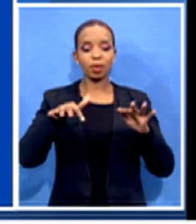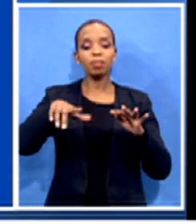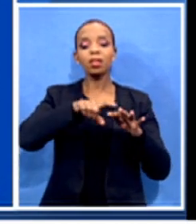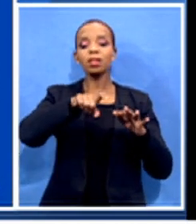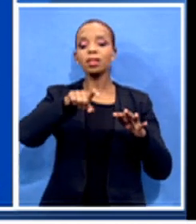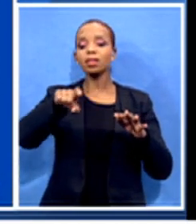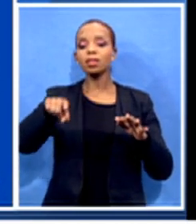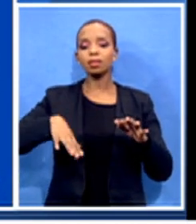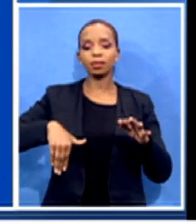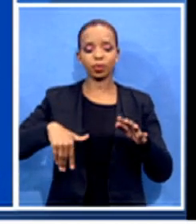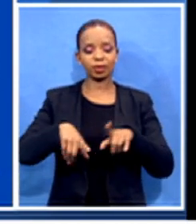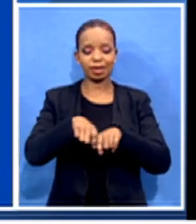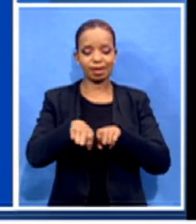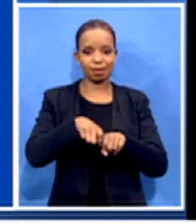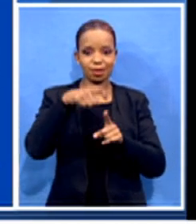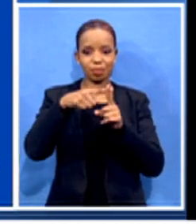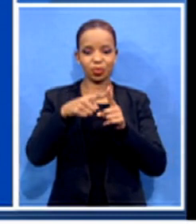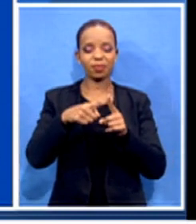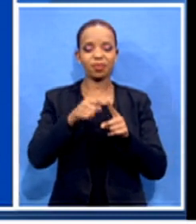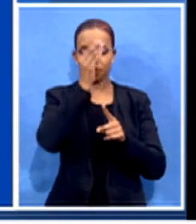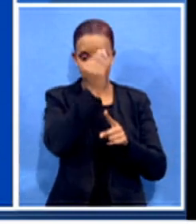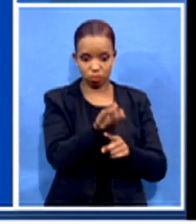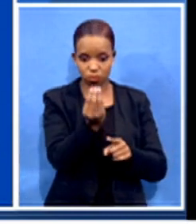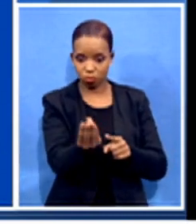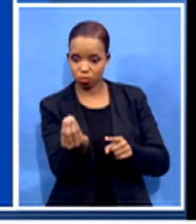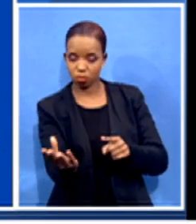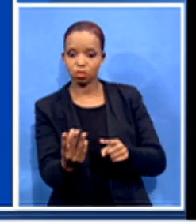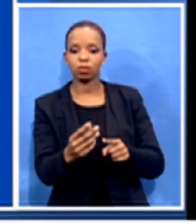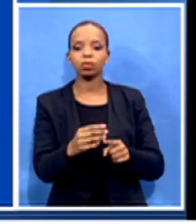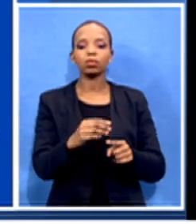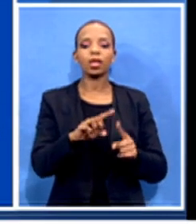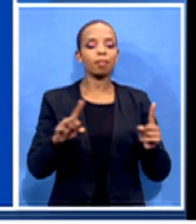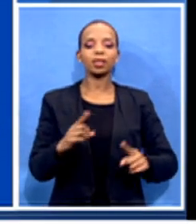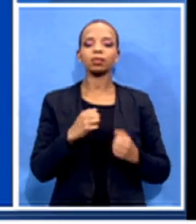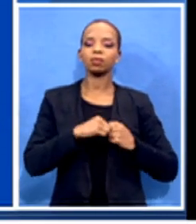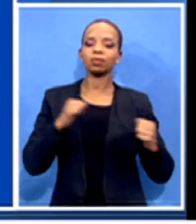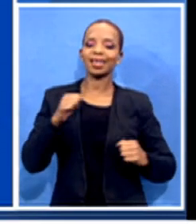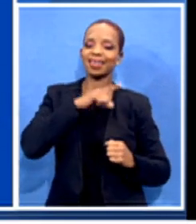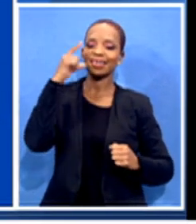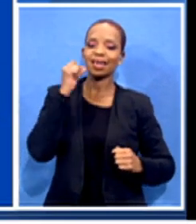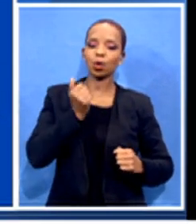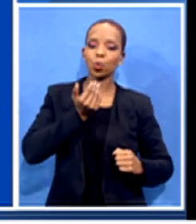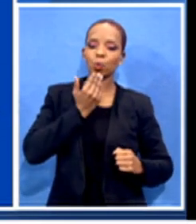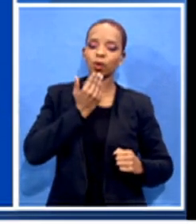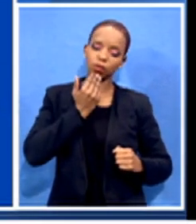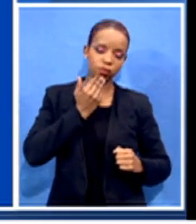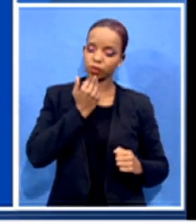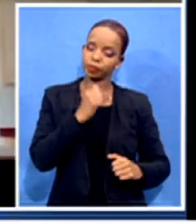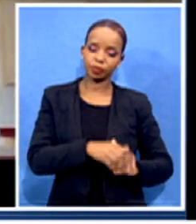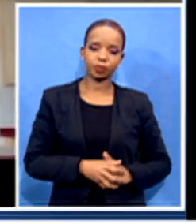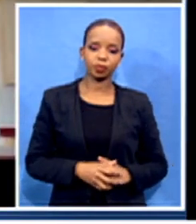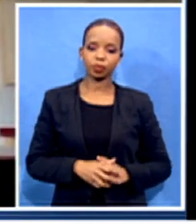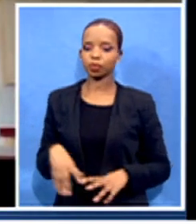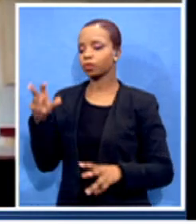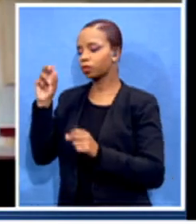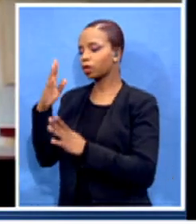tested positive, they will notify those people, but they would not tell who has been that person that you've mingled with. All